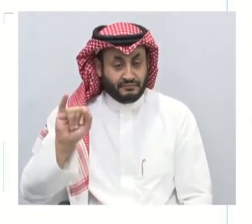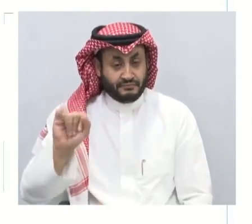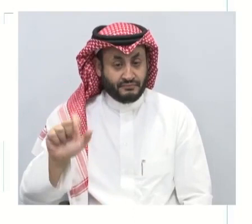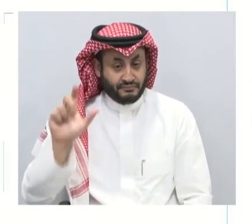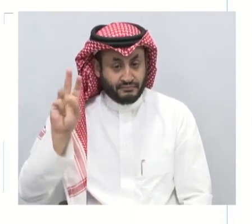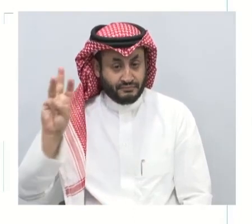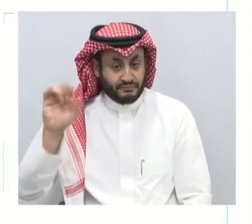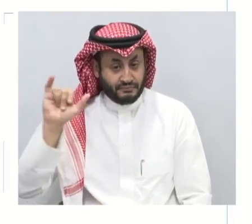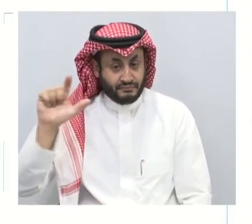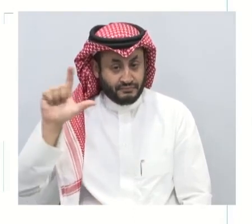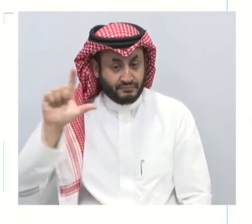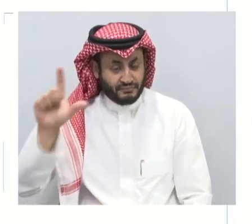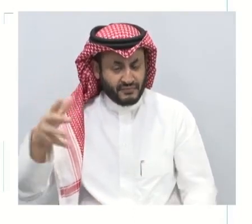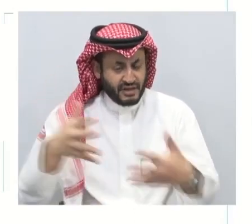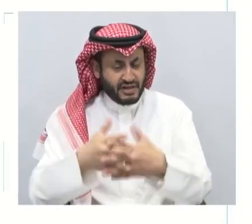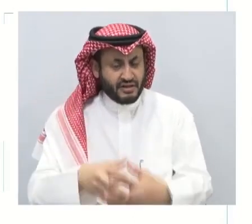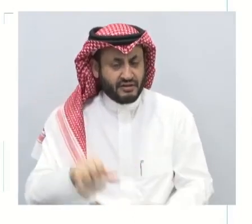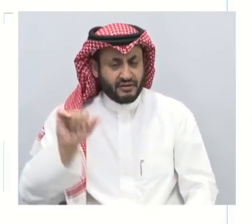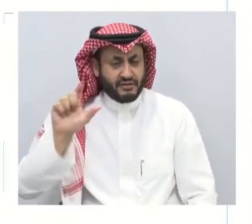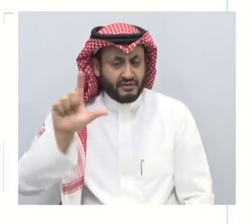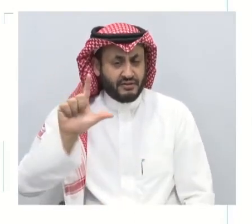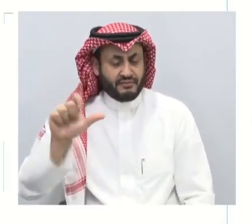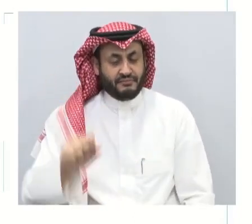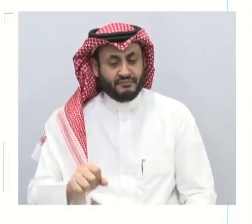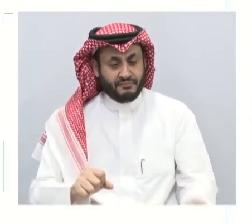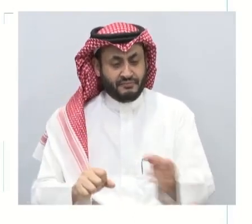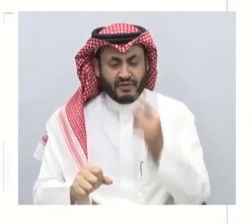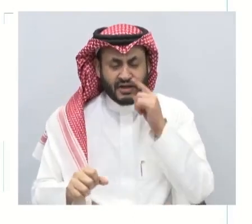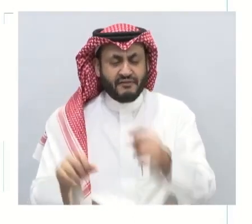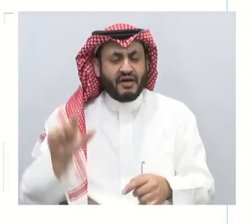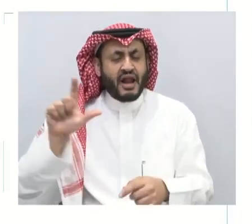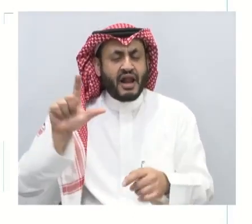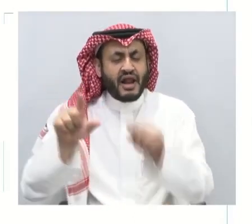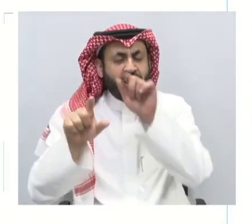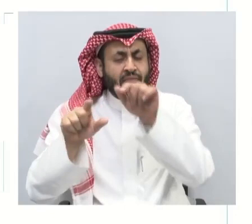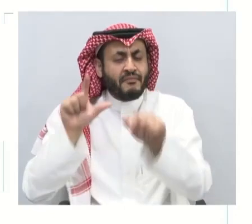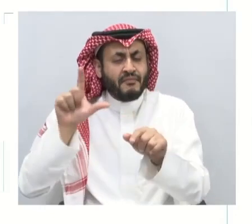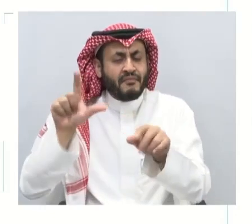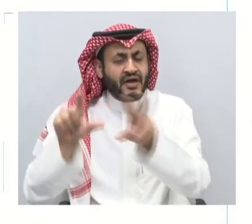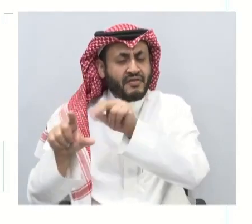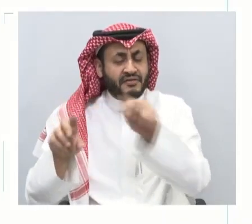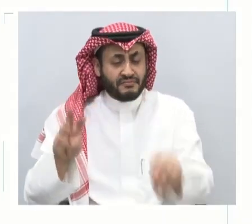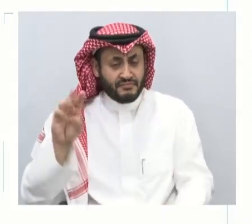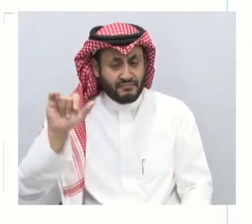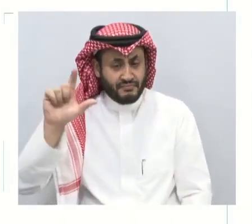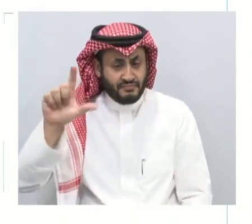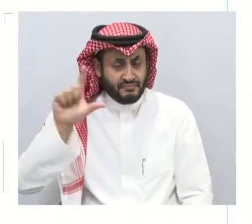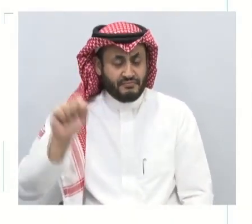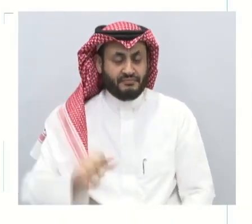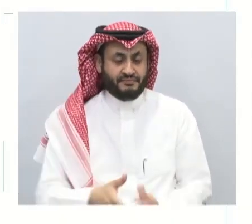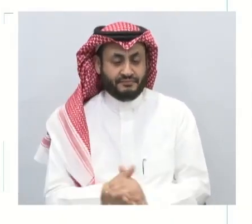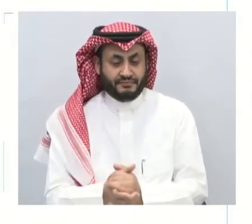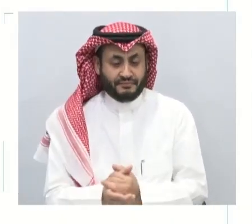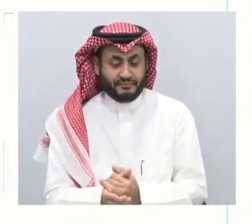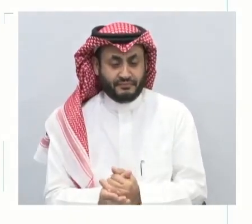for example, I'll travel, and so on. You'll, he'll, she'll, it'll, will, and they'll. Okay,